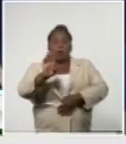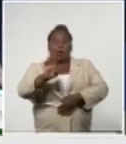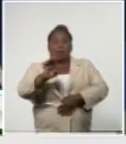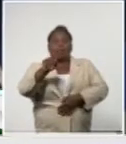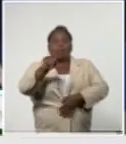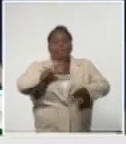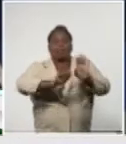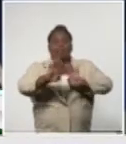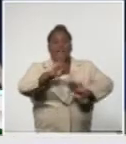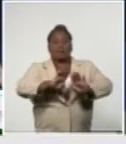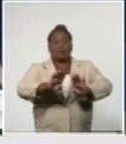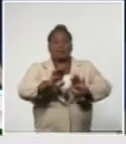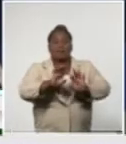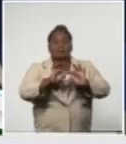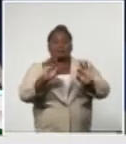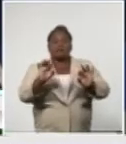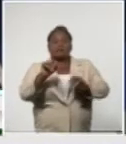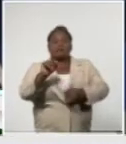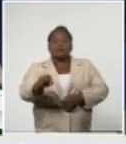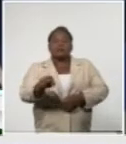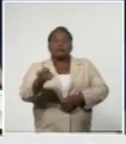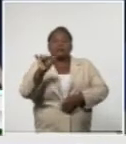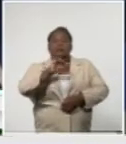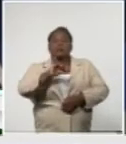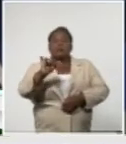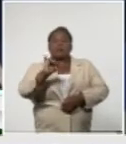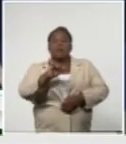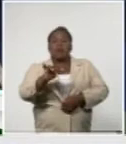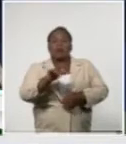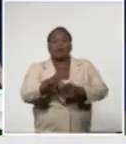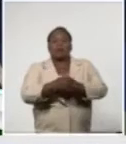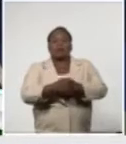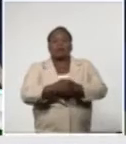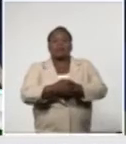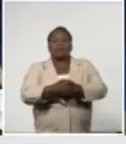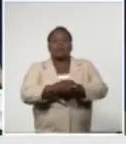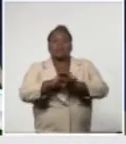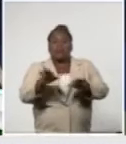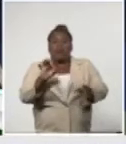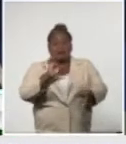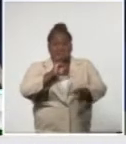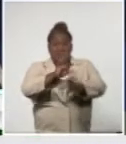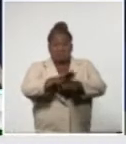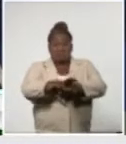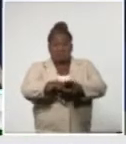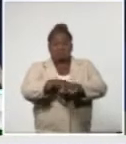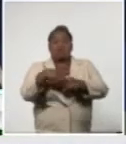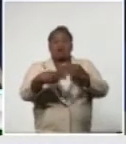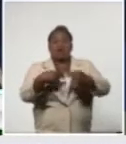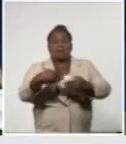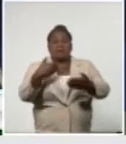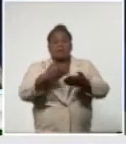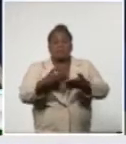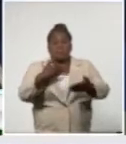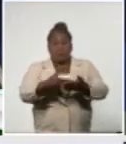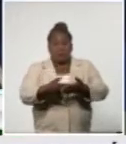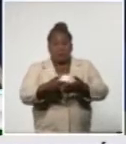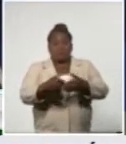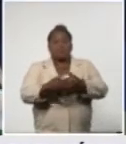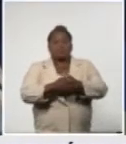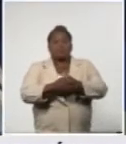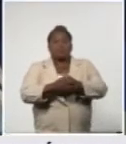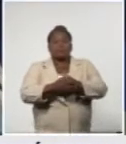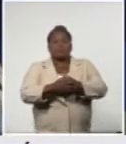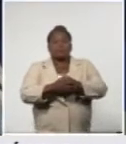Civil Defense Laboratory, which is back in the network of laboratories working on the detection of